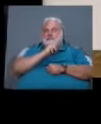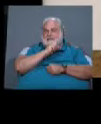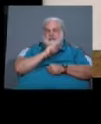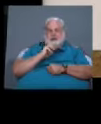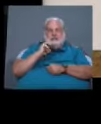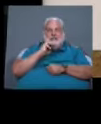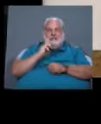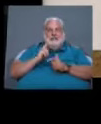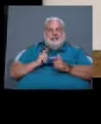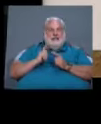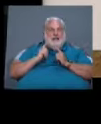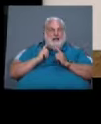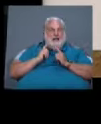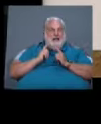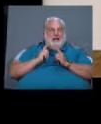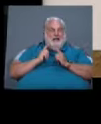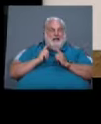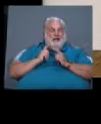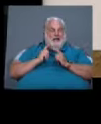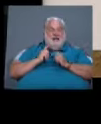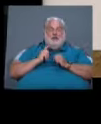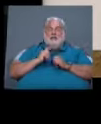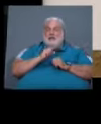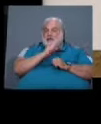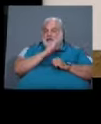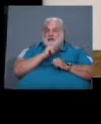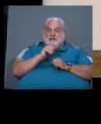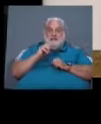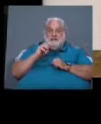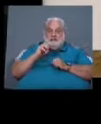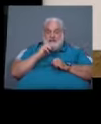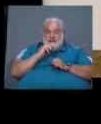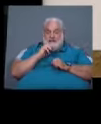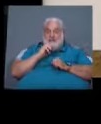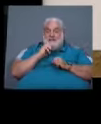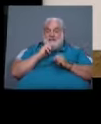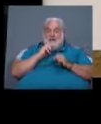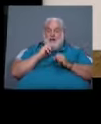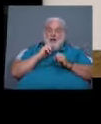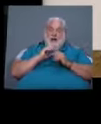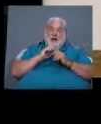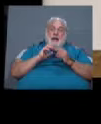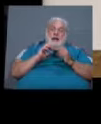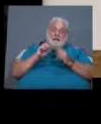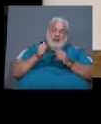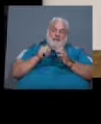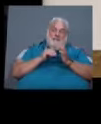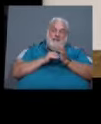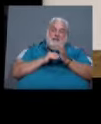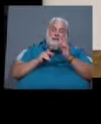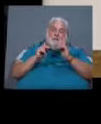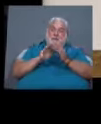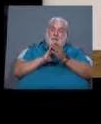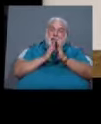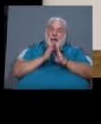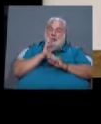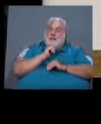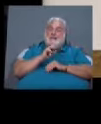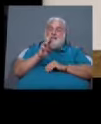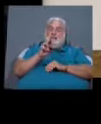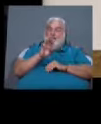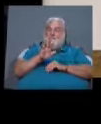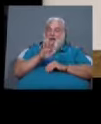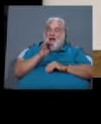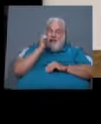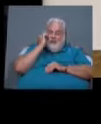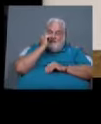There's a silver tsunami occurring in the United States. 10,000 people are turning 65 every day. And so the needs for housing